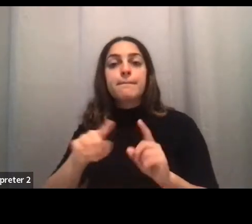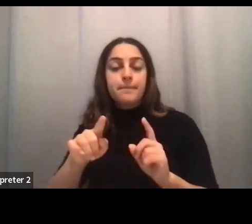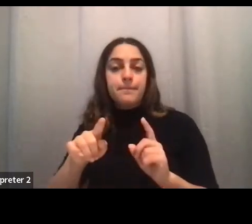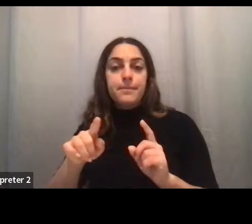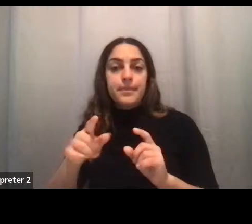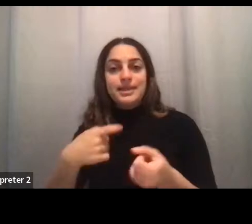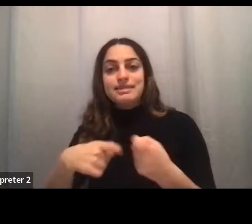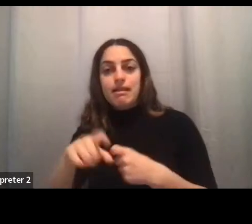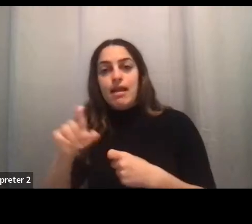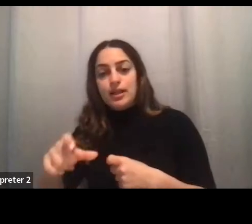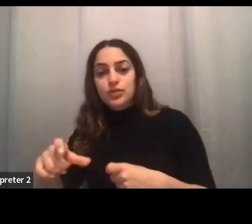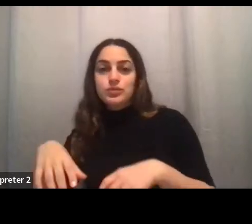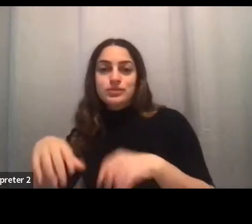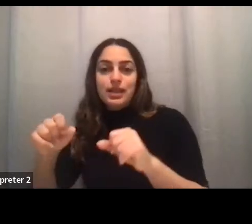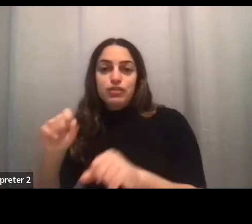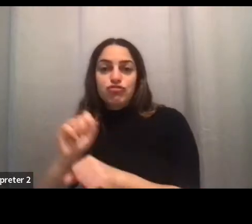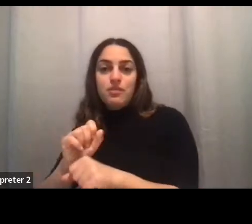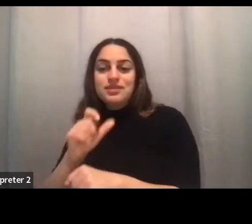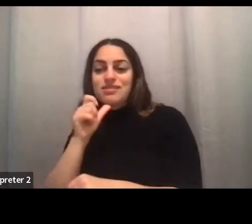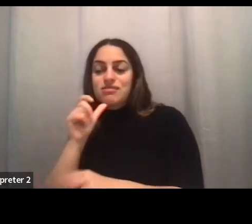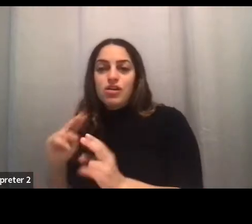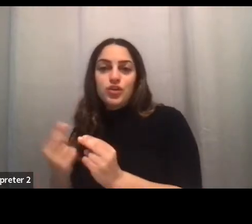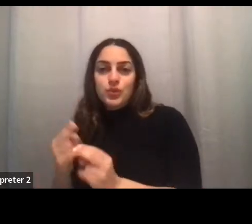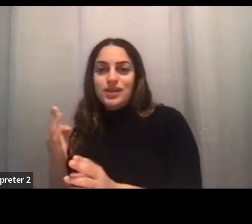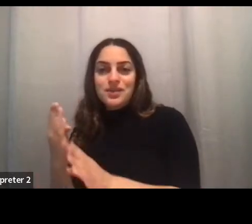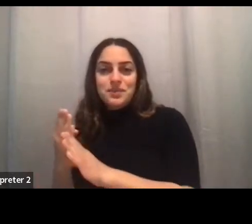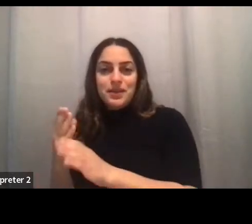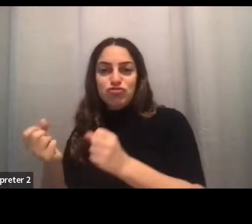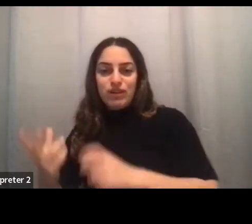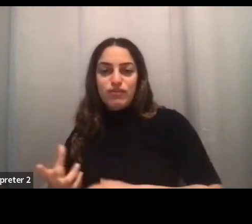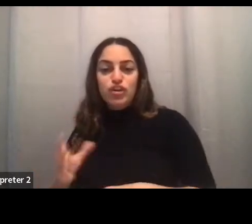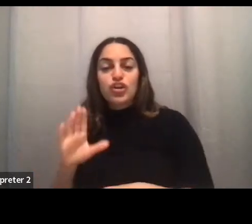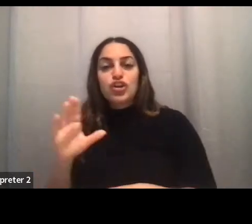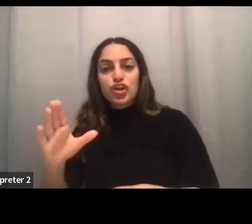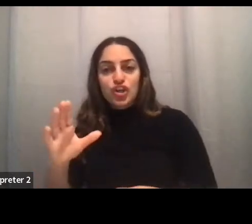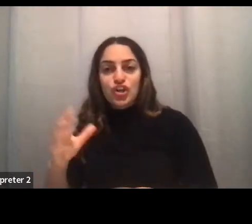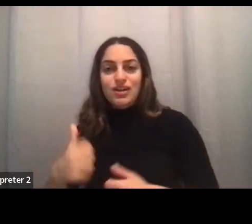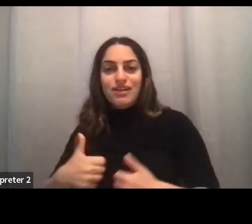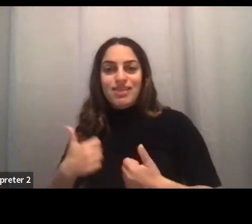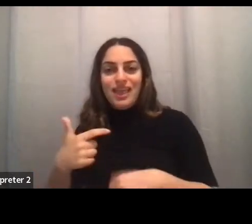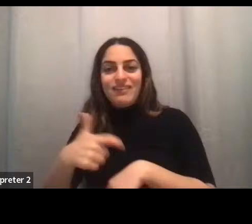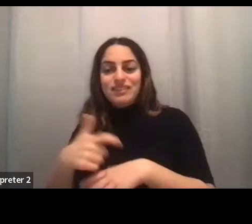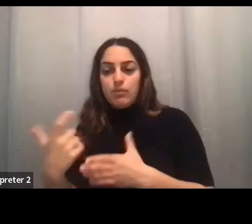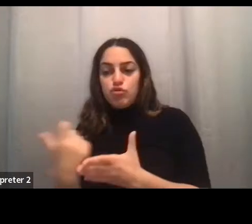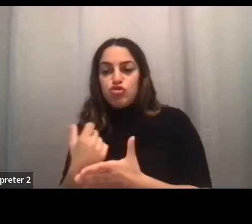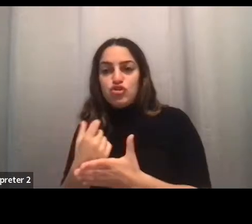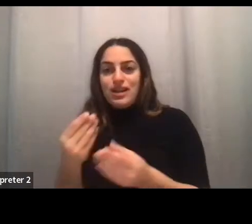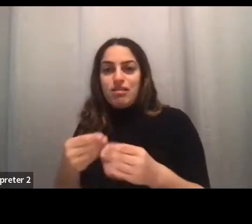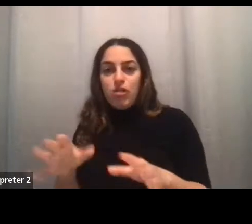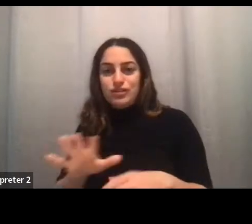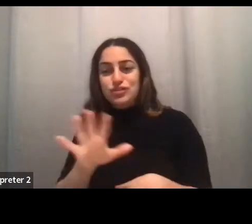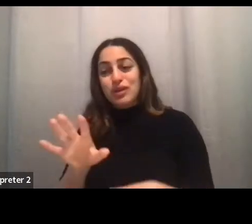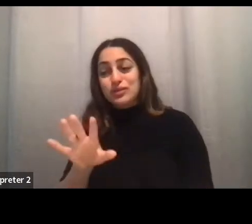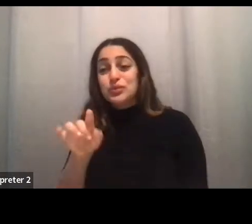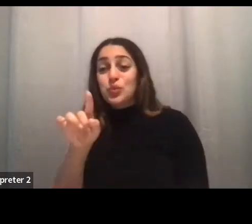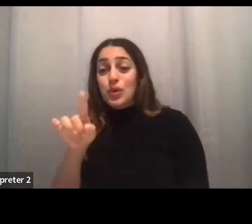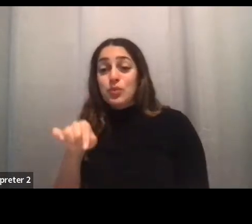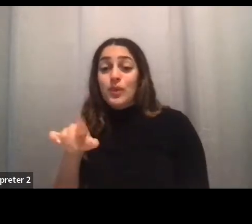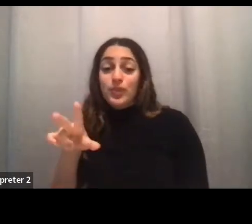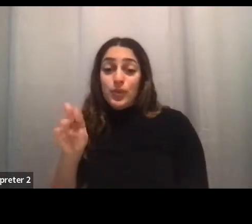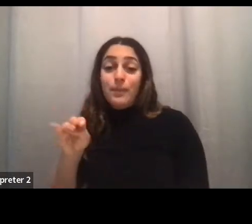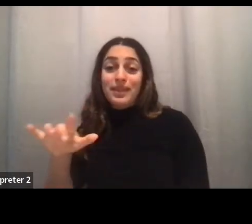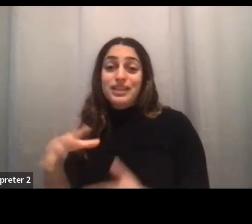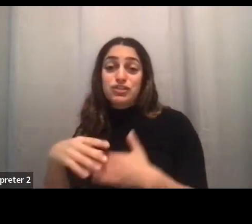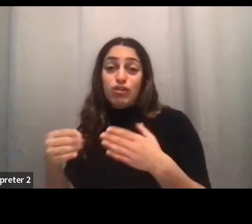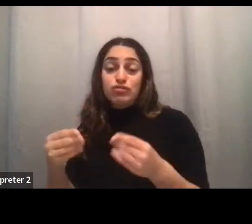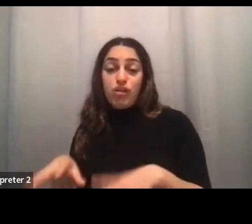non-union bus driver the lifetime earning losses amount to 1.3 million dollars unlike